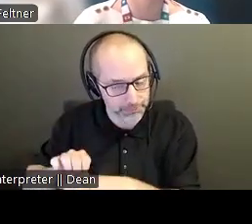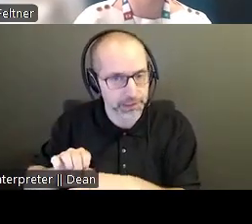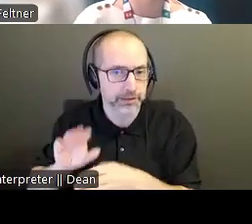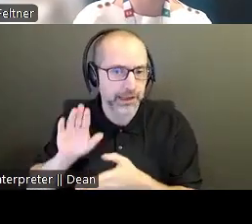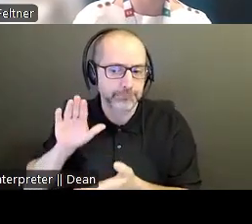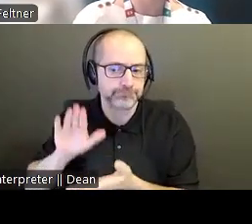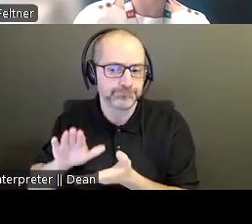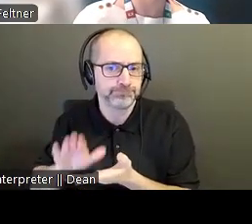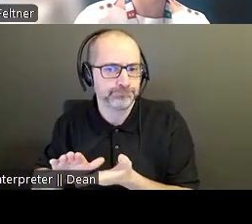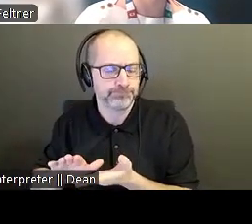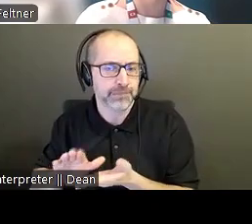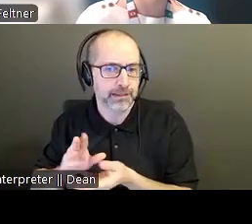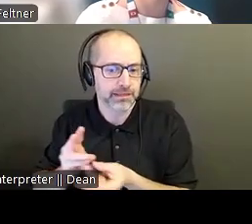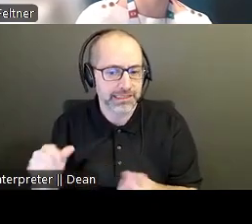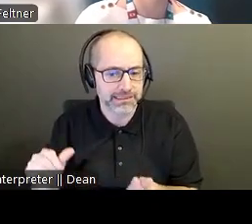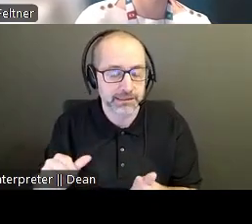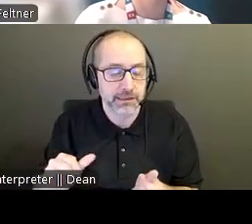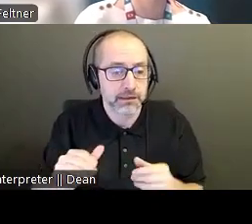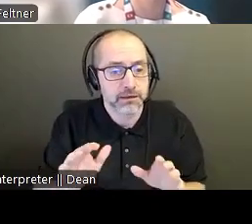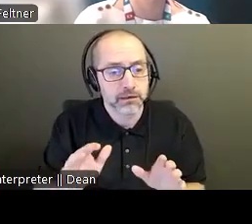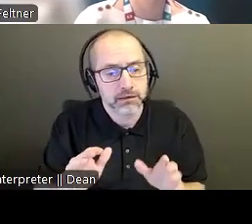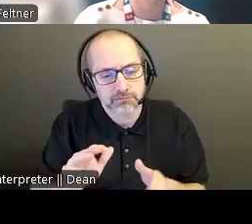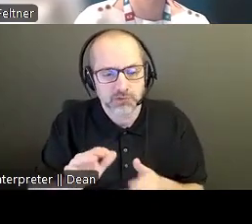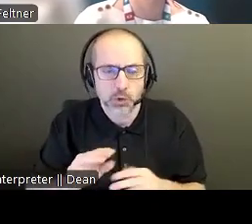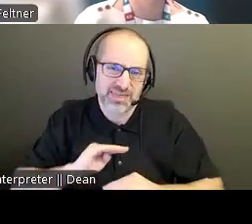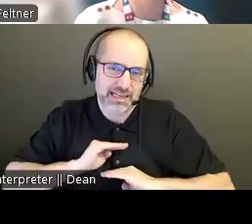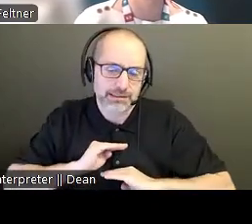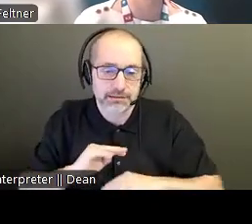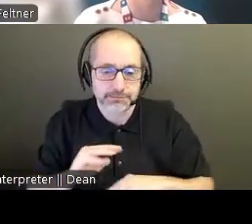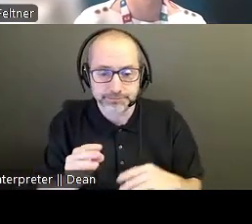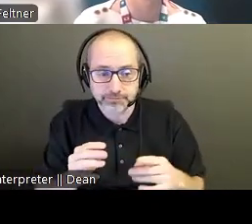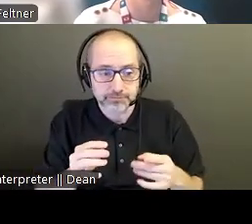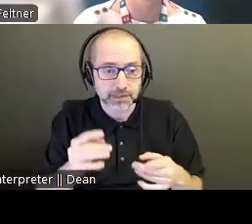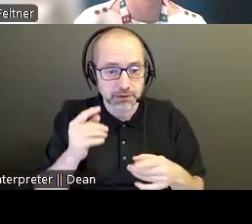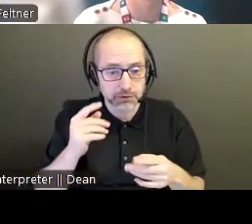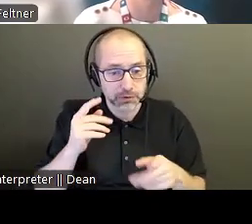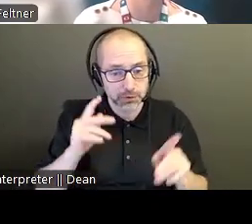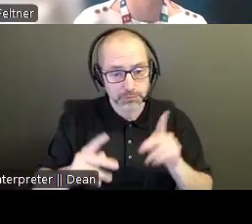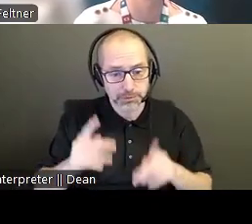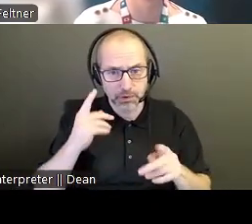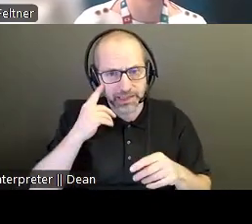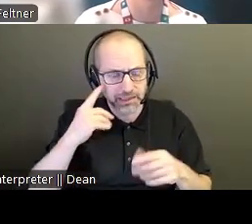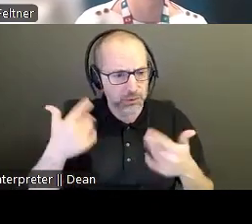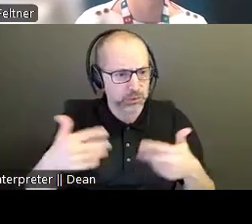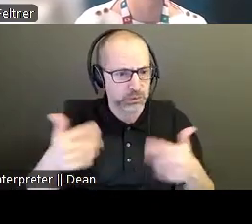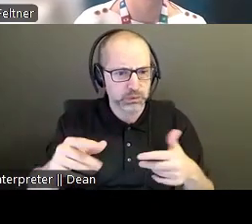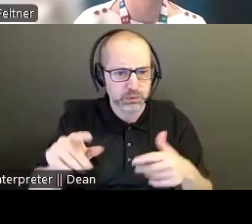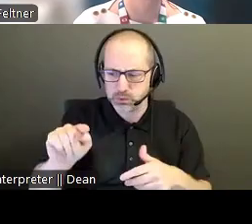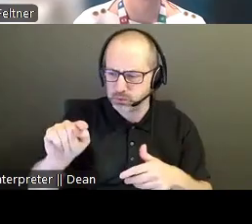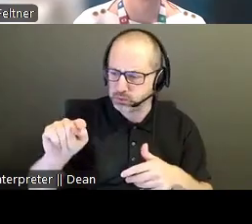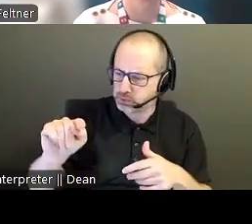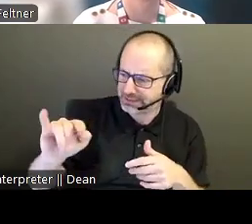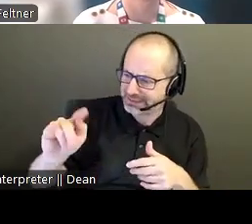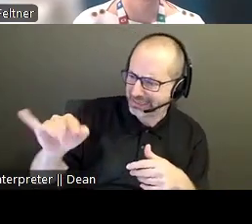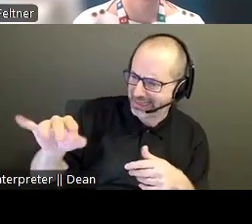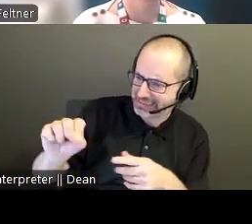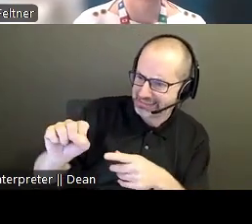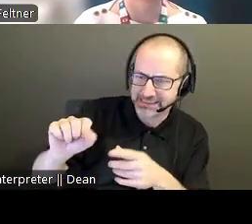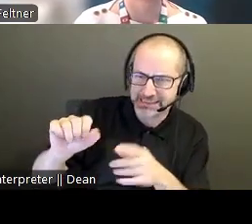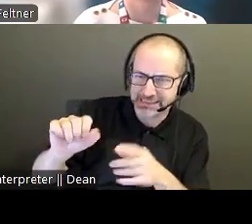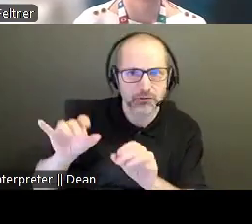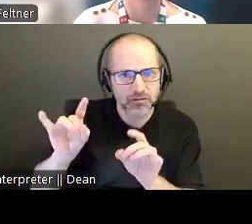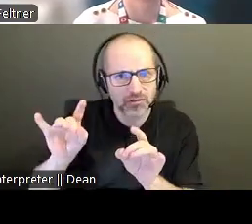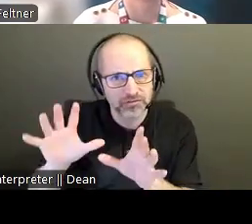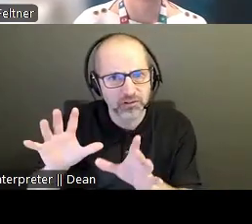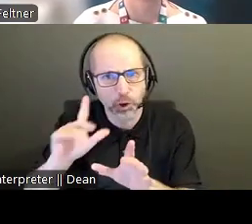depiction of tinnitus because it's like this really dark, scary hole that we don't want to be in. So we